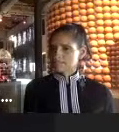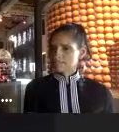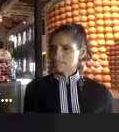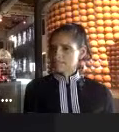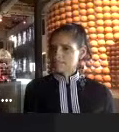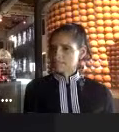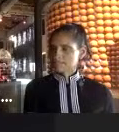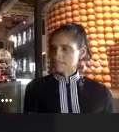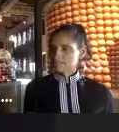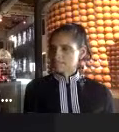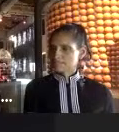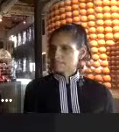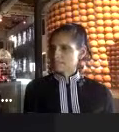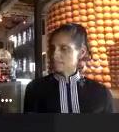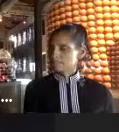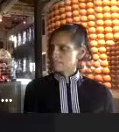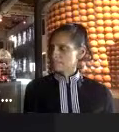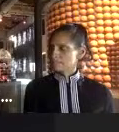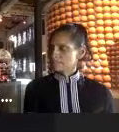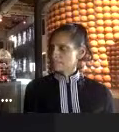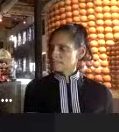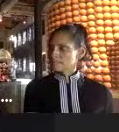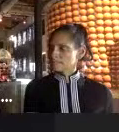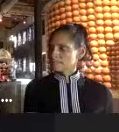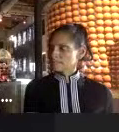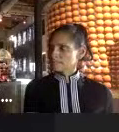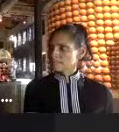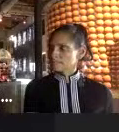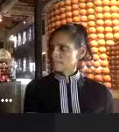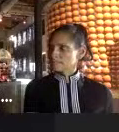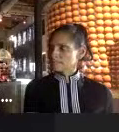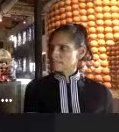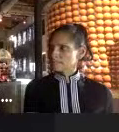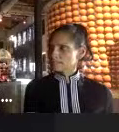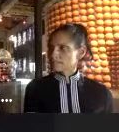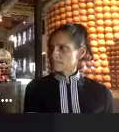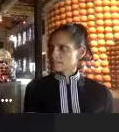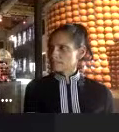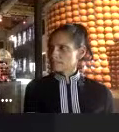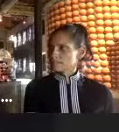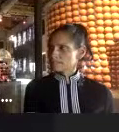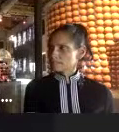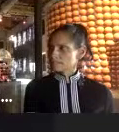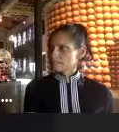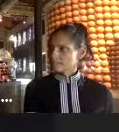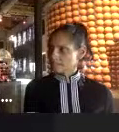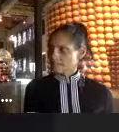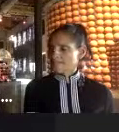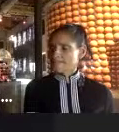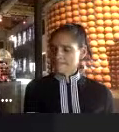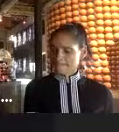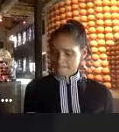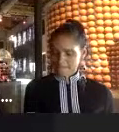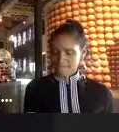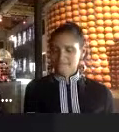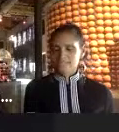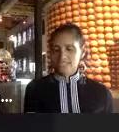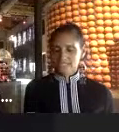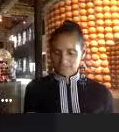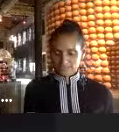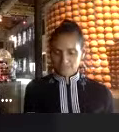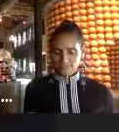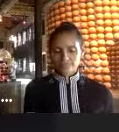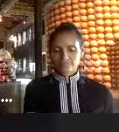And so really early on in my career, in 2009, I curated my first show right after my solo show at